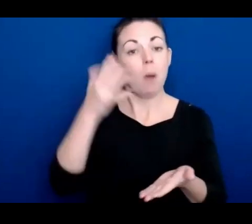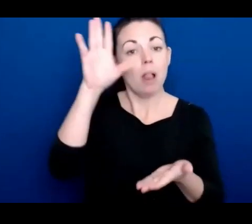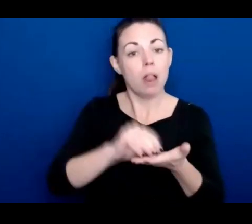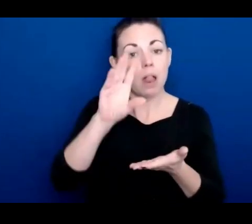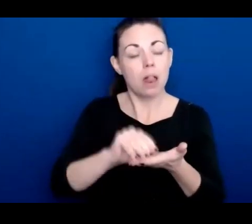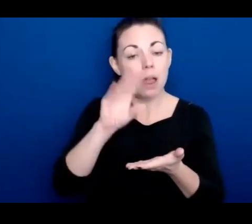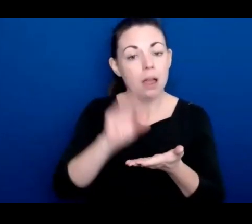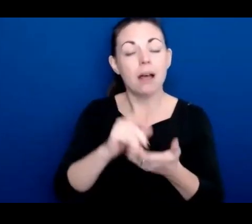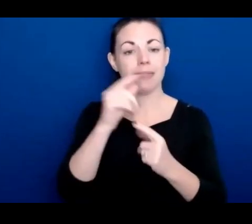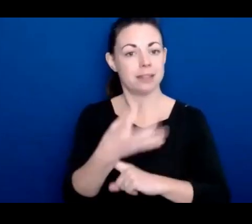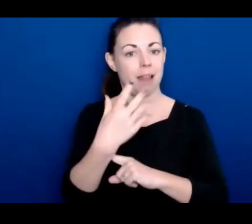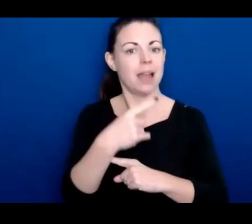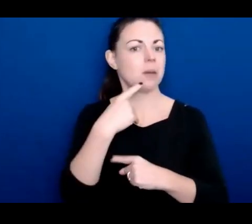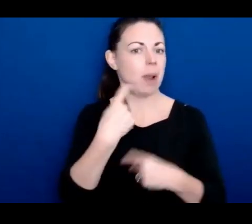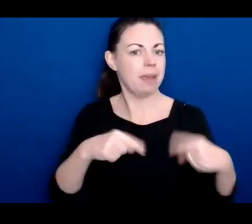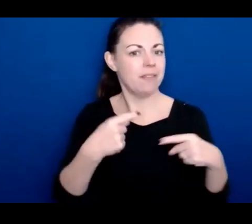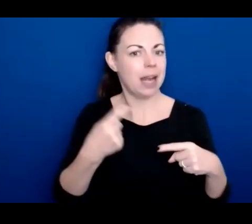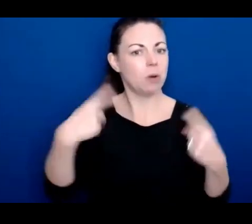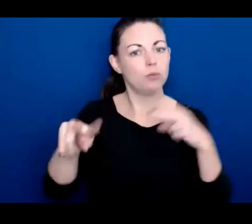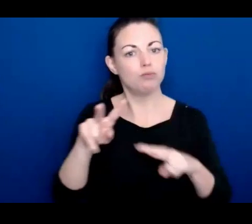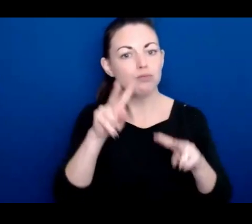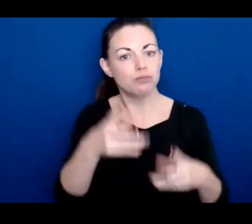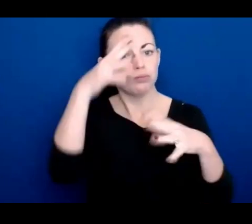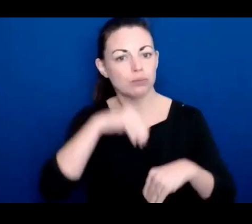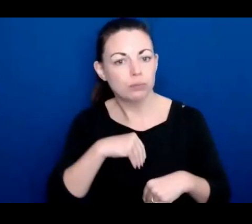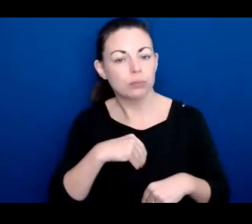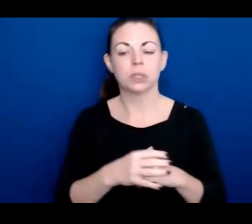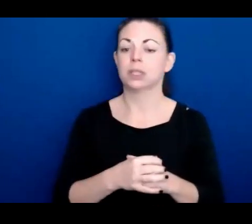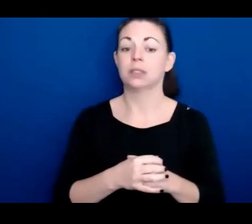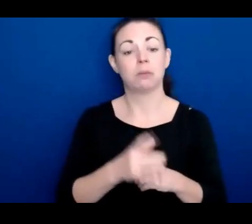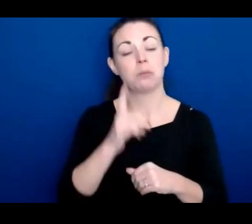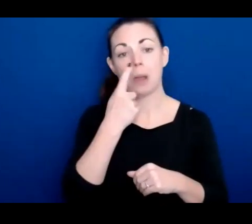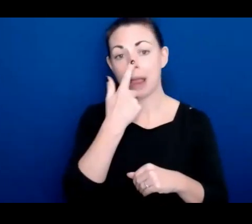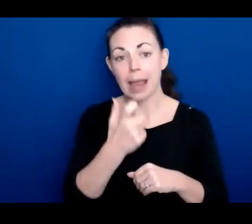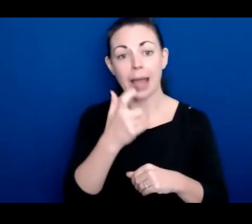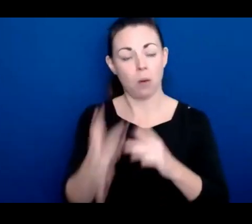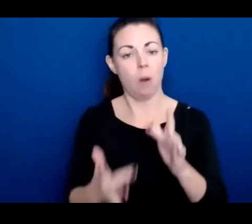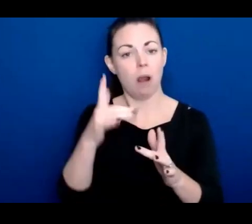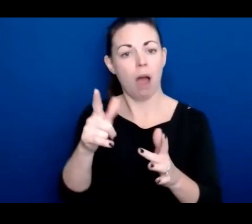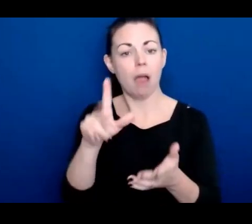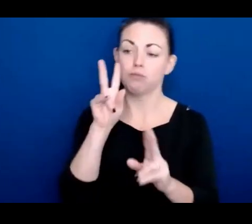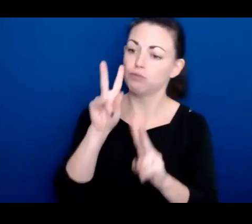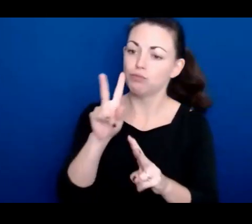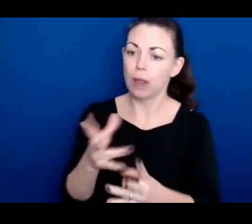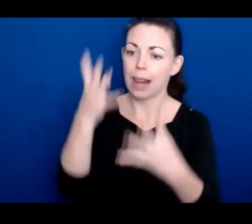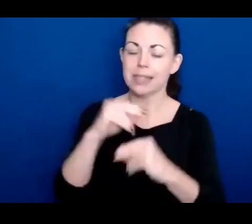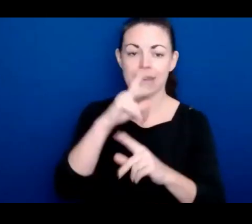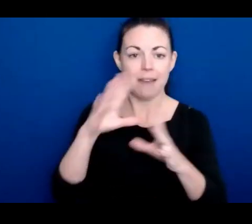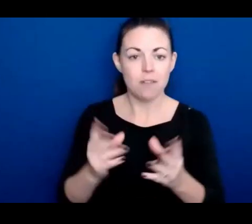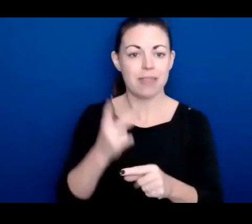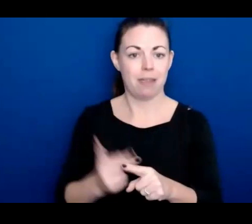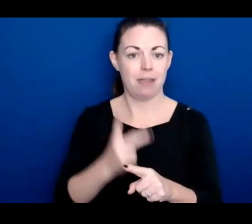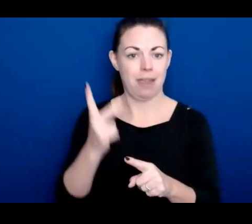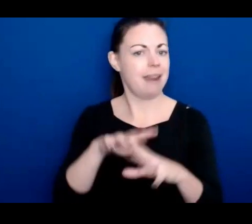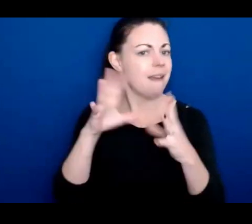be made available. And you will be able to listen to this again via our website, where all our webinars are